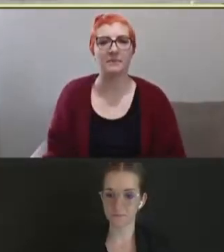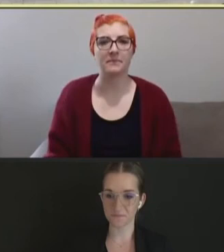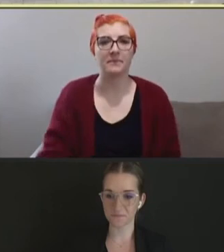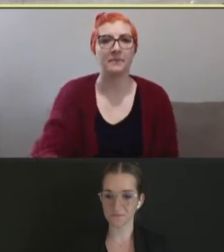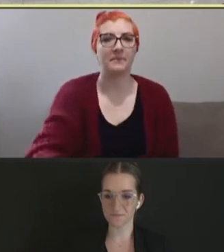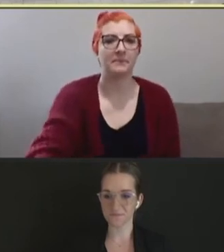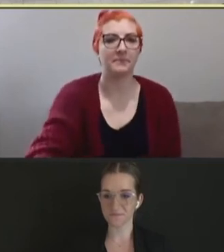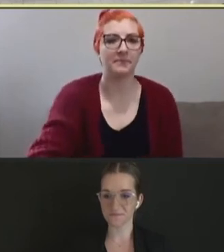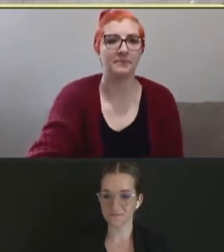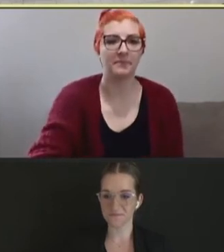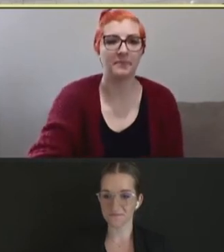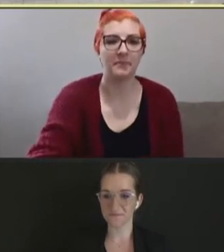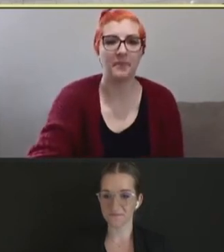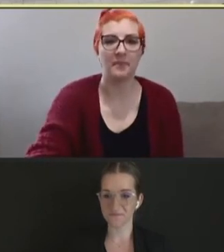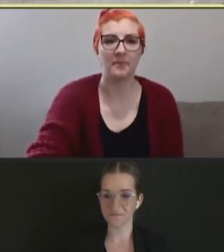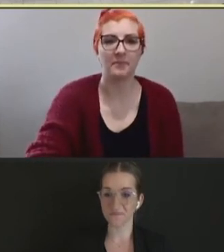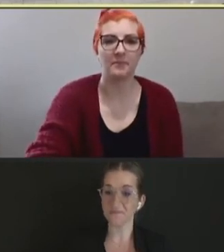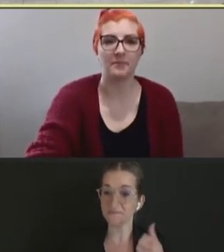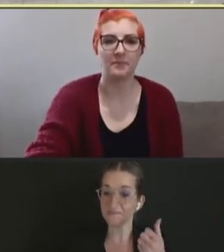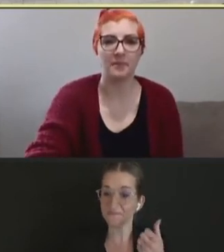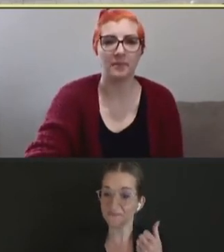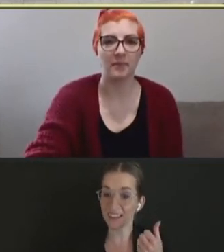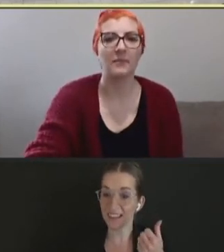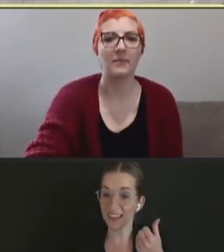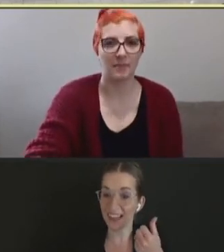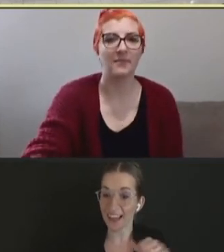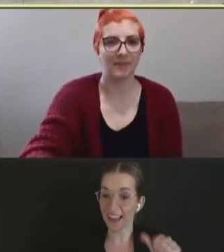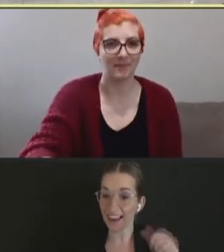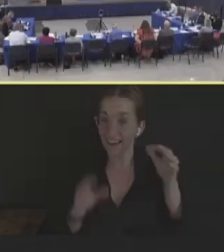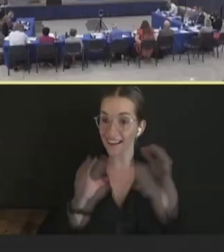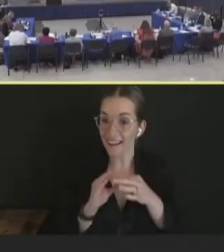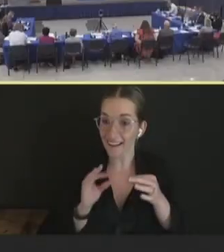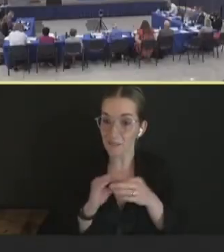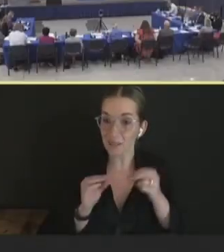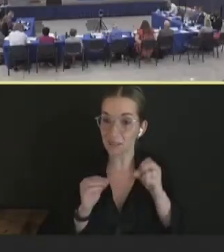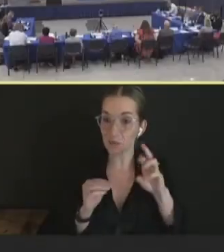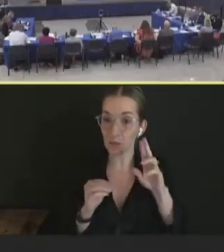Are there any comments or questions from those in the room?